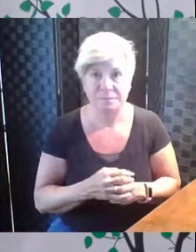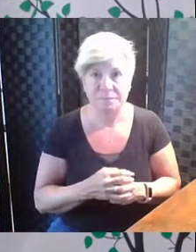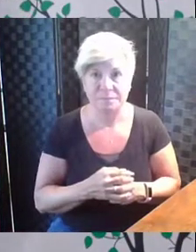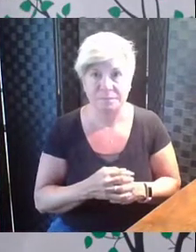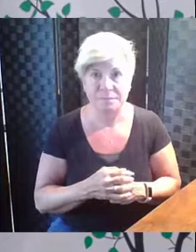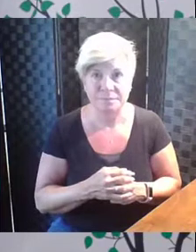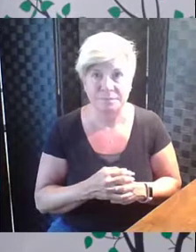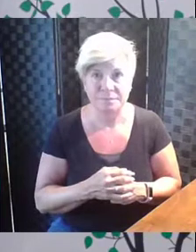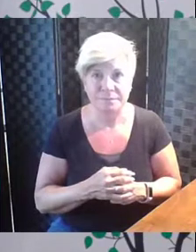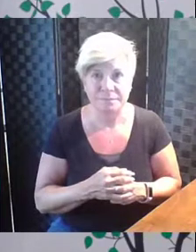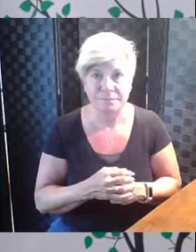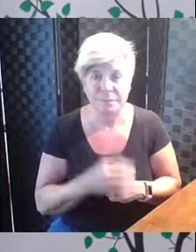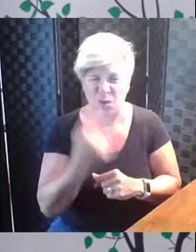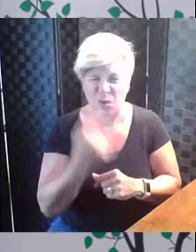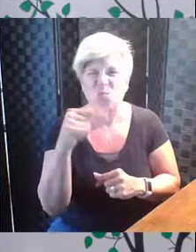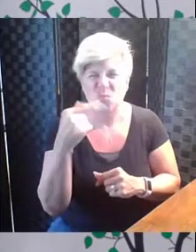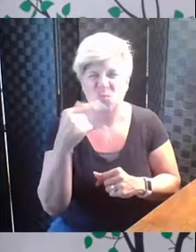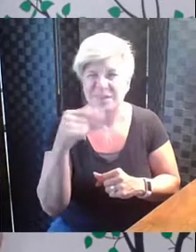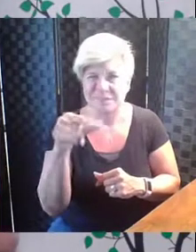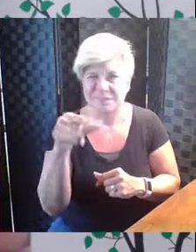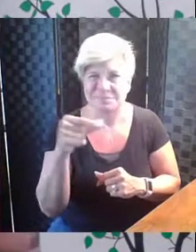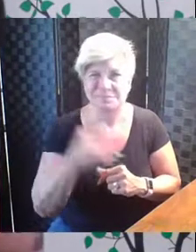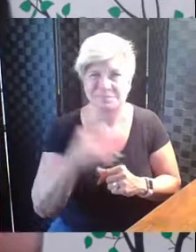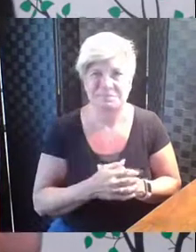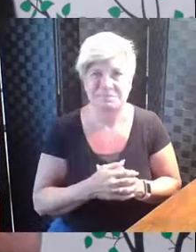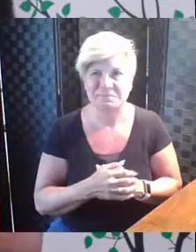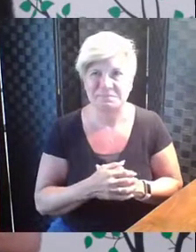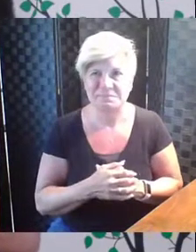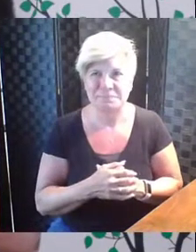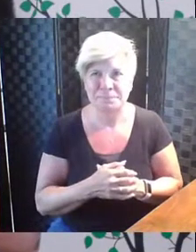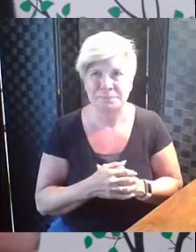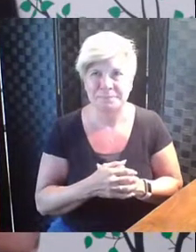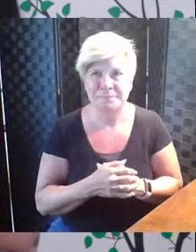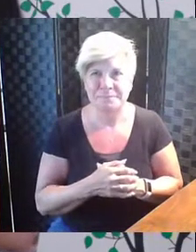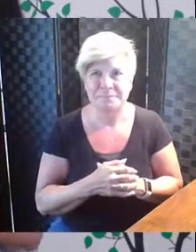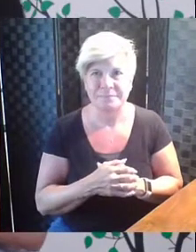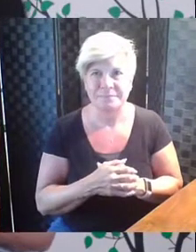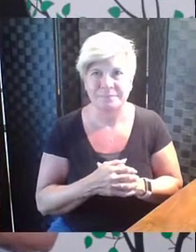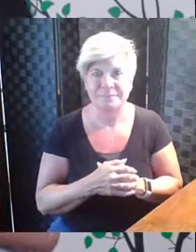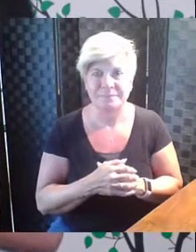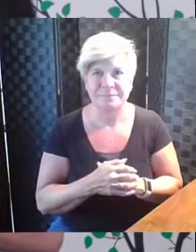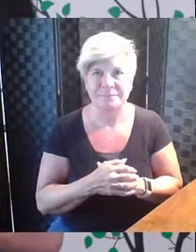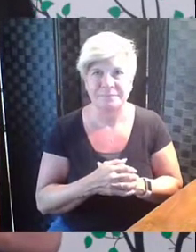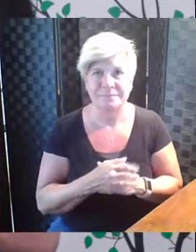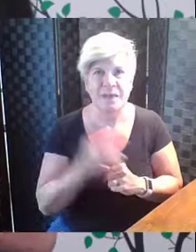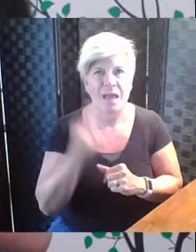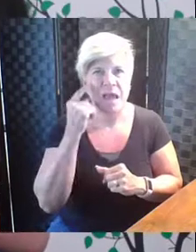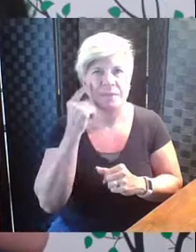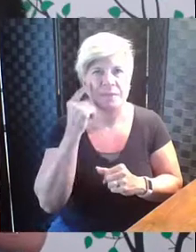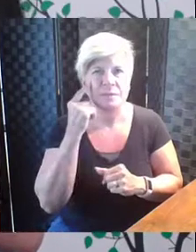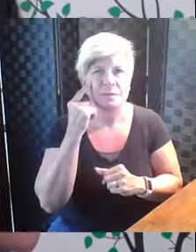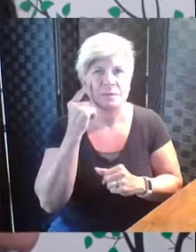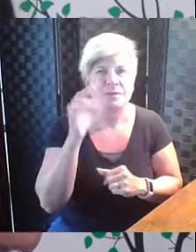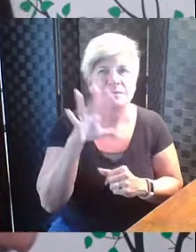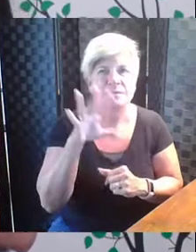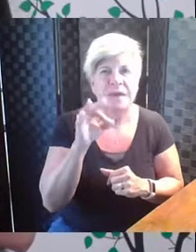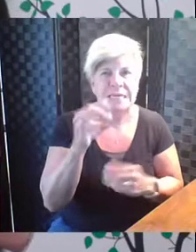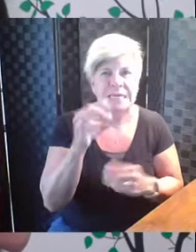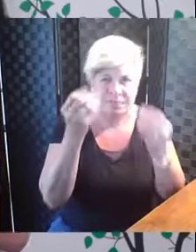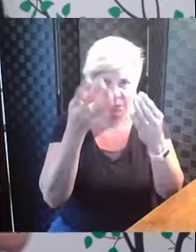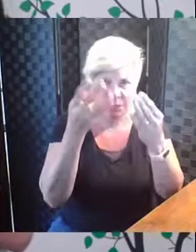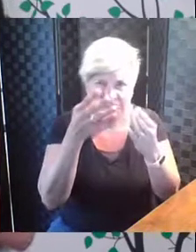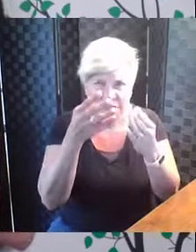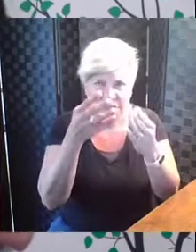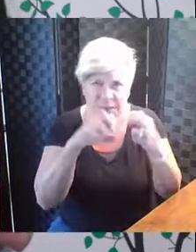my green. Make sure. Yeah. and I think I'm going to find the information in